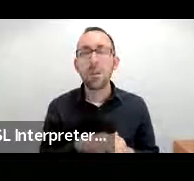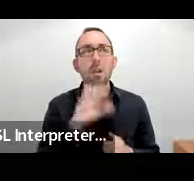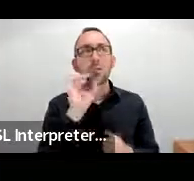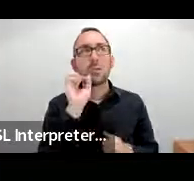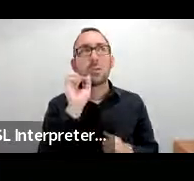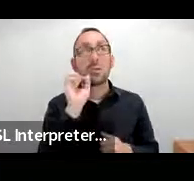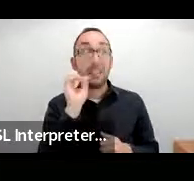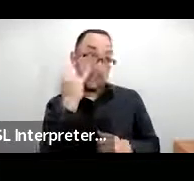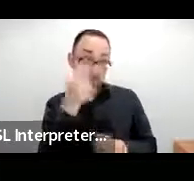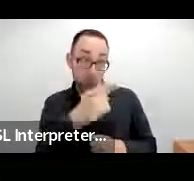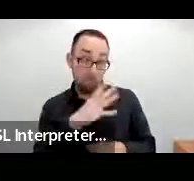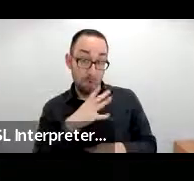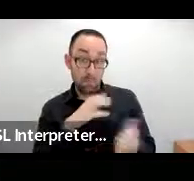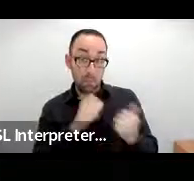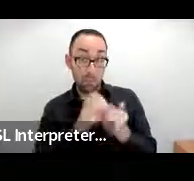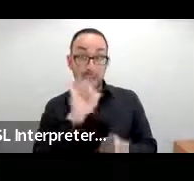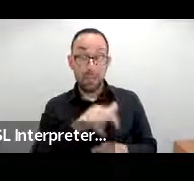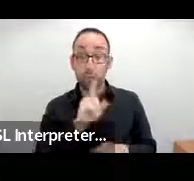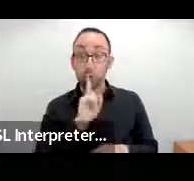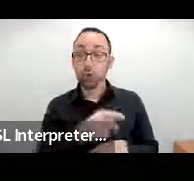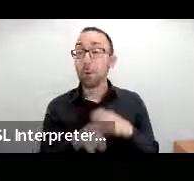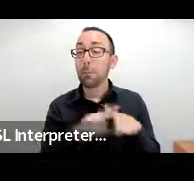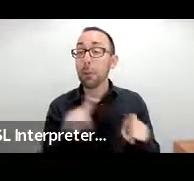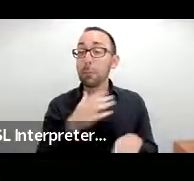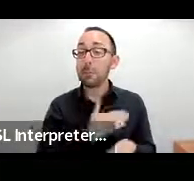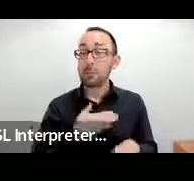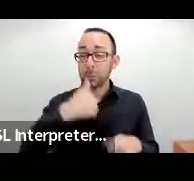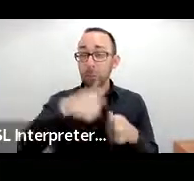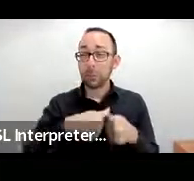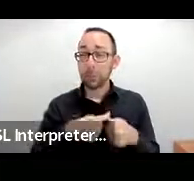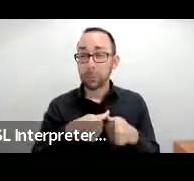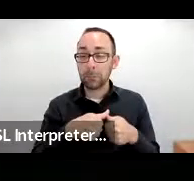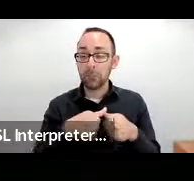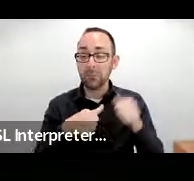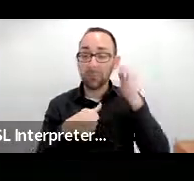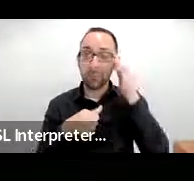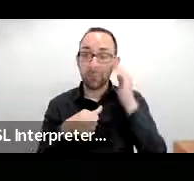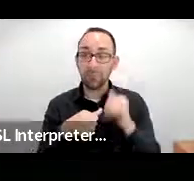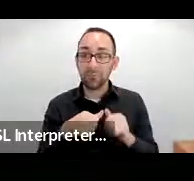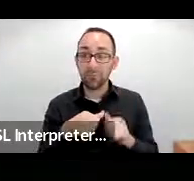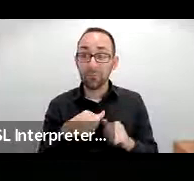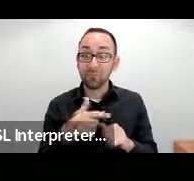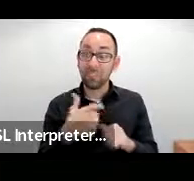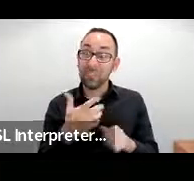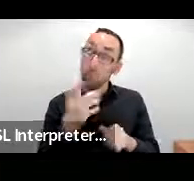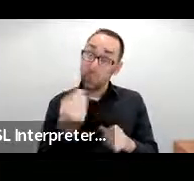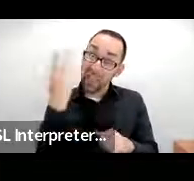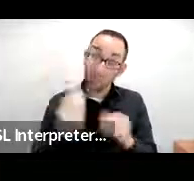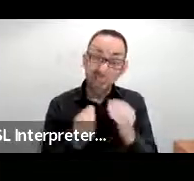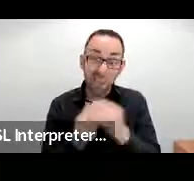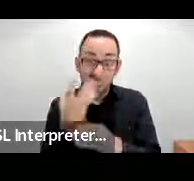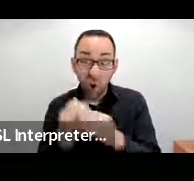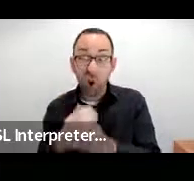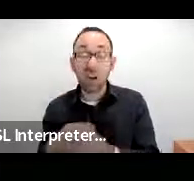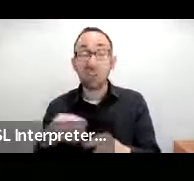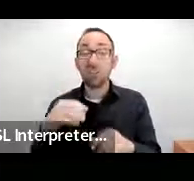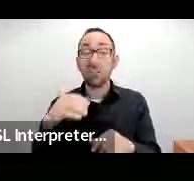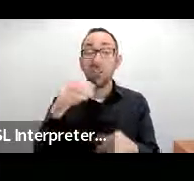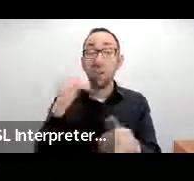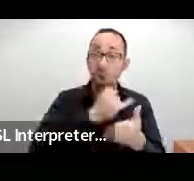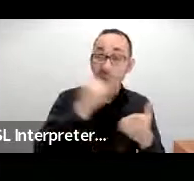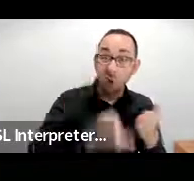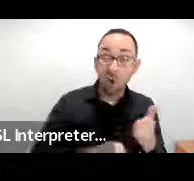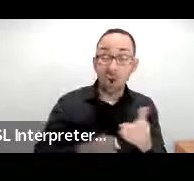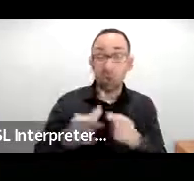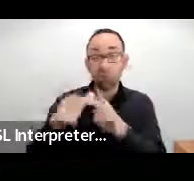you're comfortable, yes, but please keep in mind that they're going to be doing gardening, they're going to be doing art, there's going to be a lot of running.